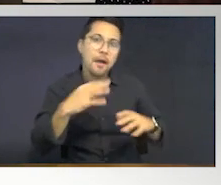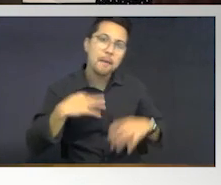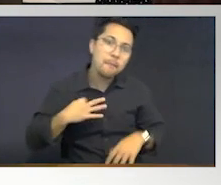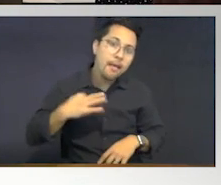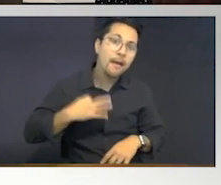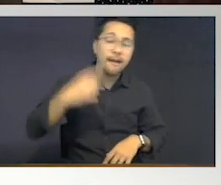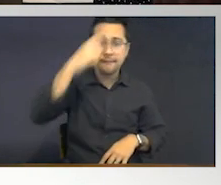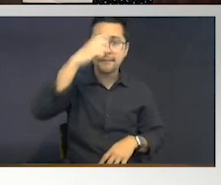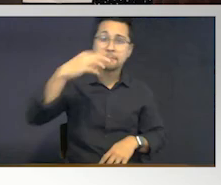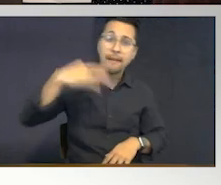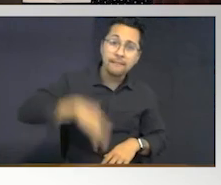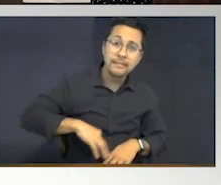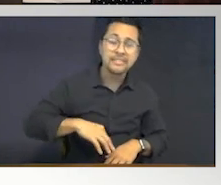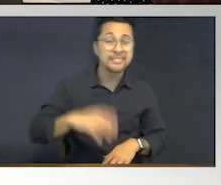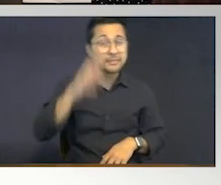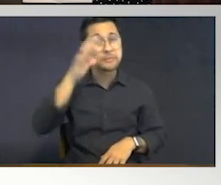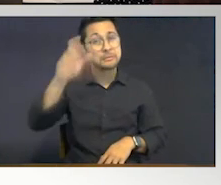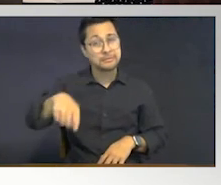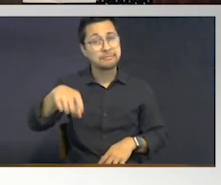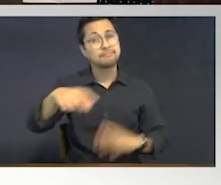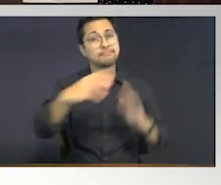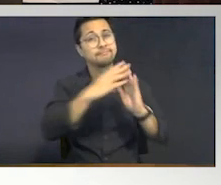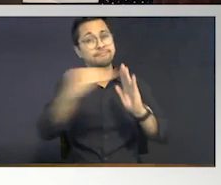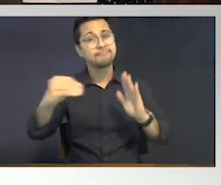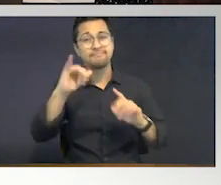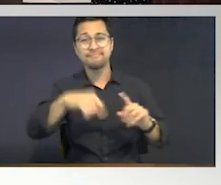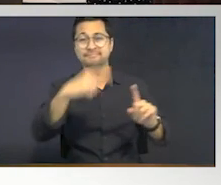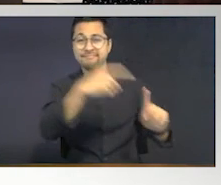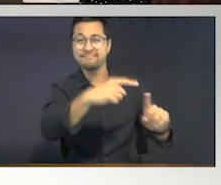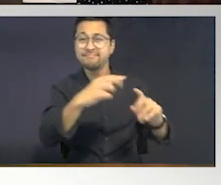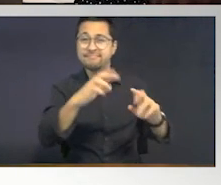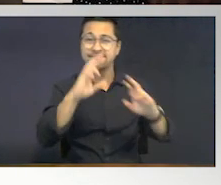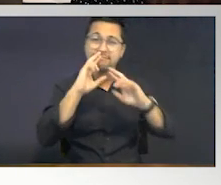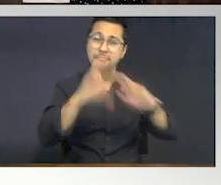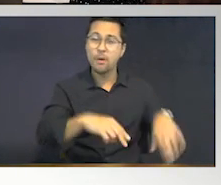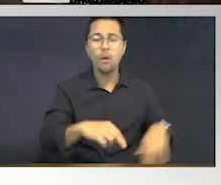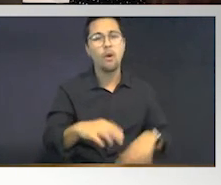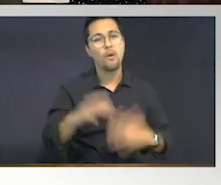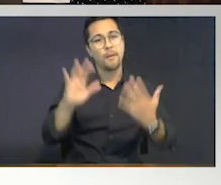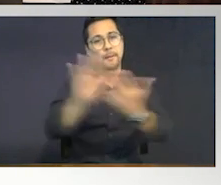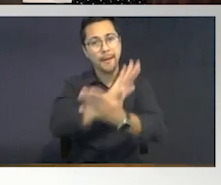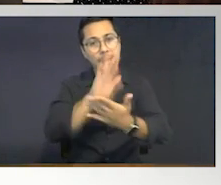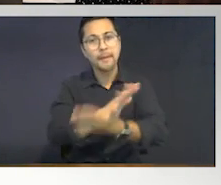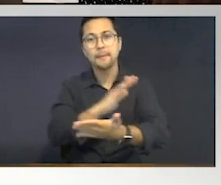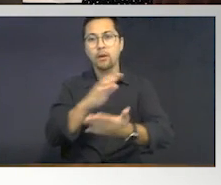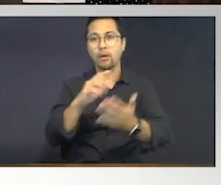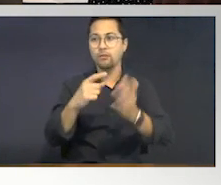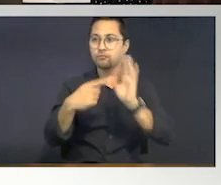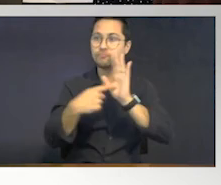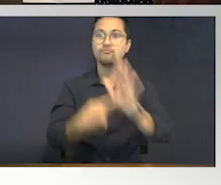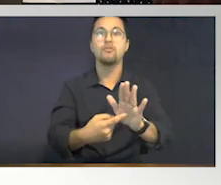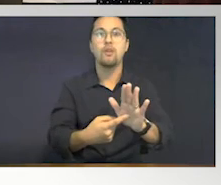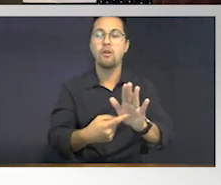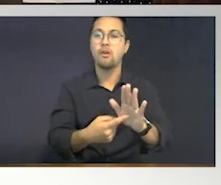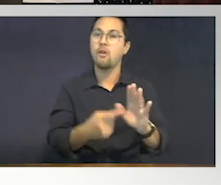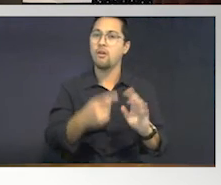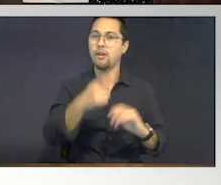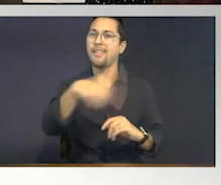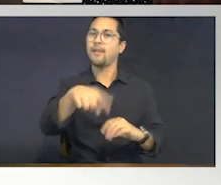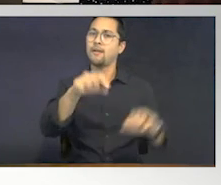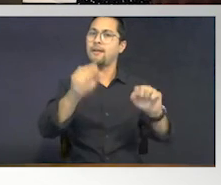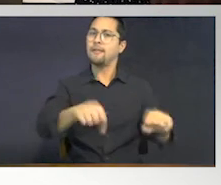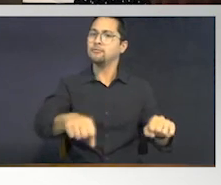benefits, you know, you're going to need copies of those reports and, you know, the documentation to show that they were eligible